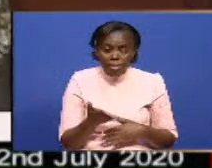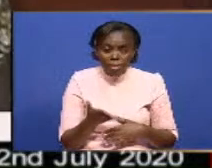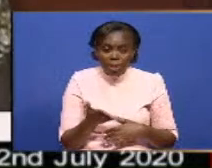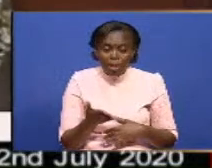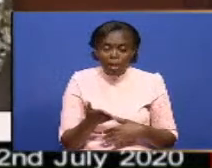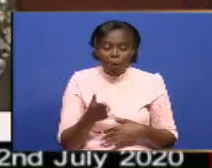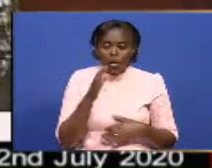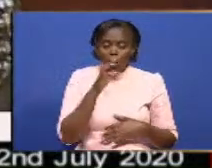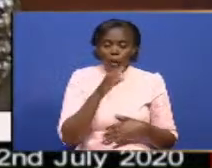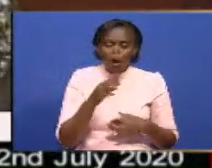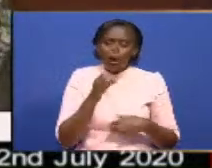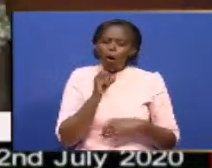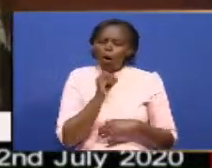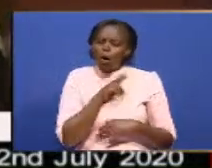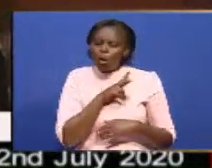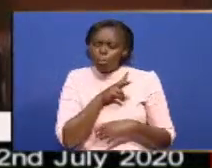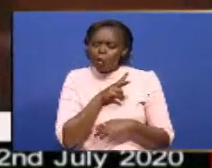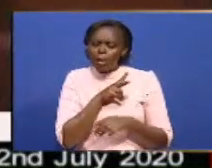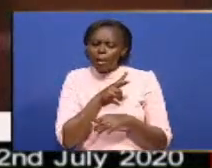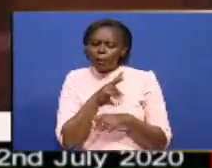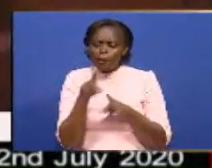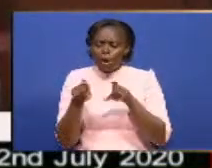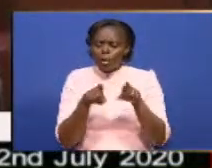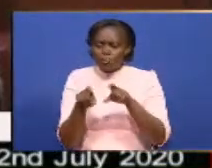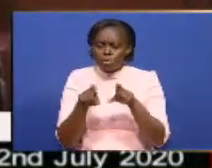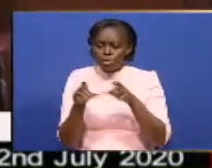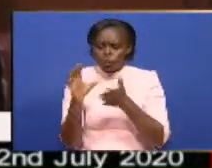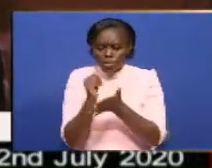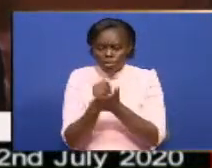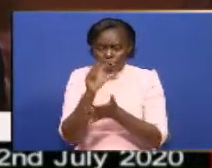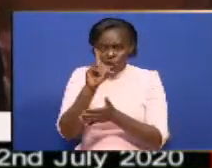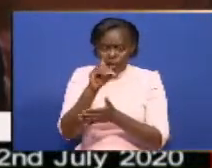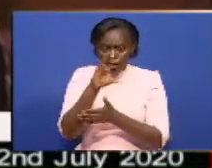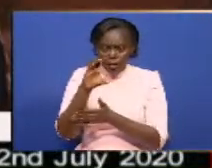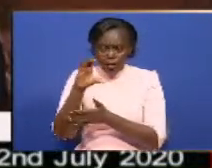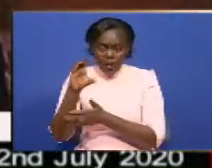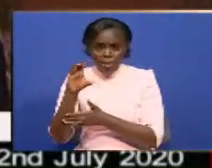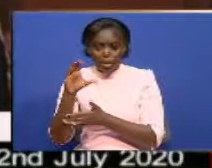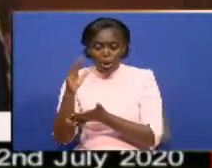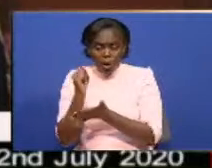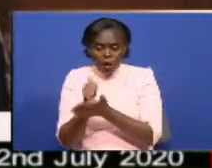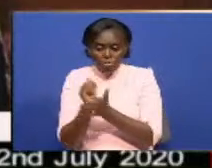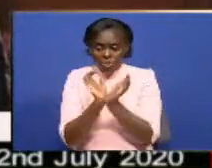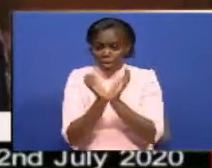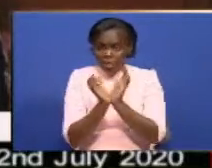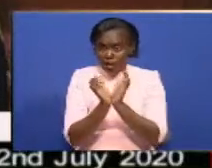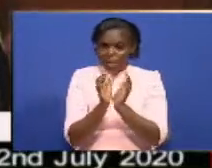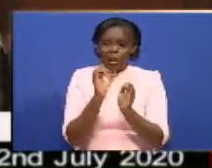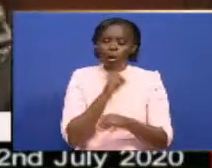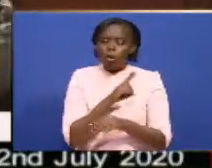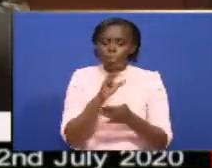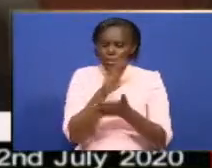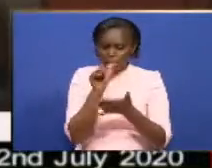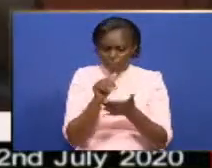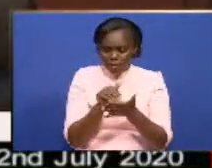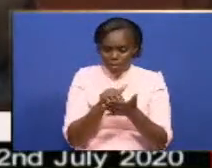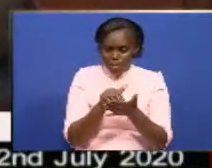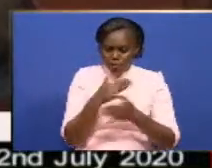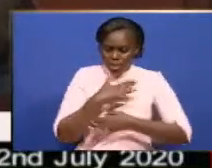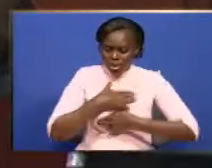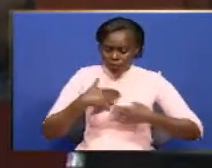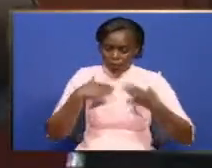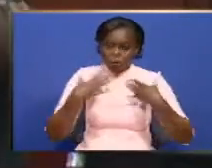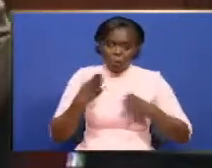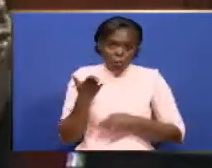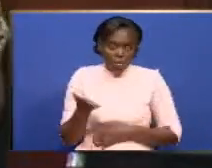of the complaints at the administration office or at the DCC office, Kasarani, is about the refugees.